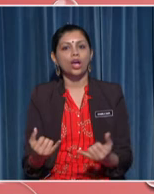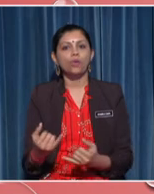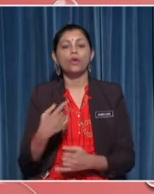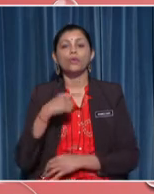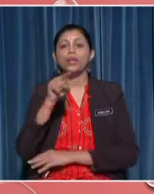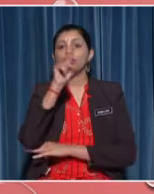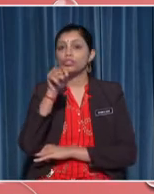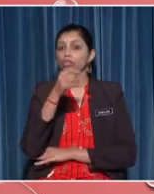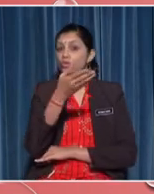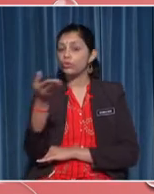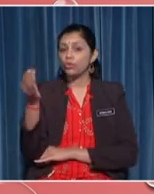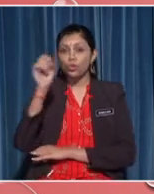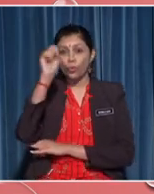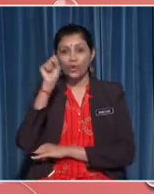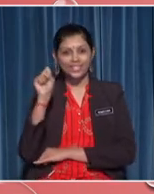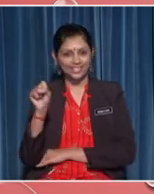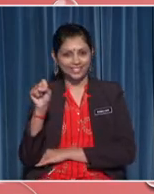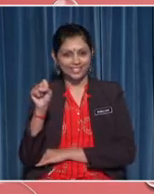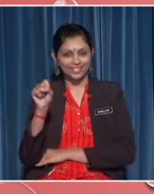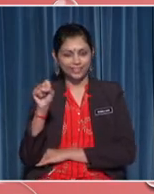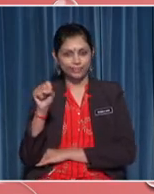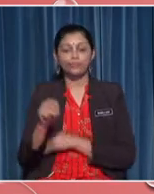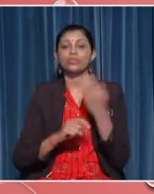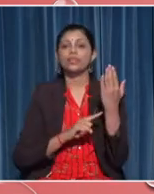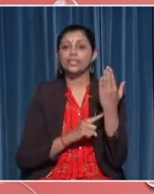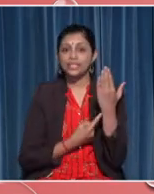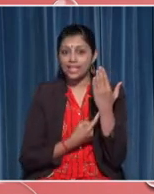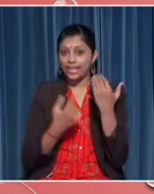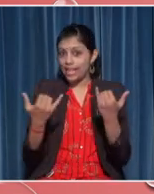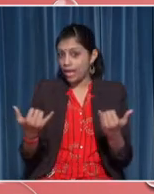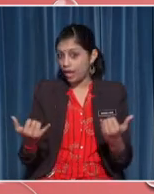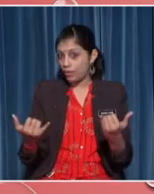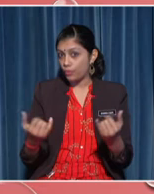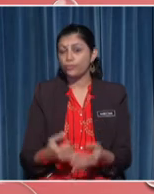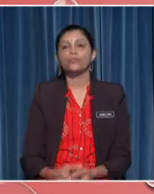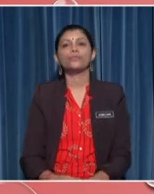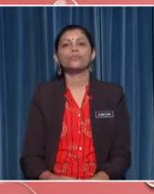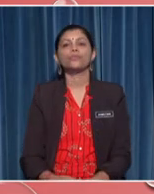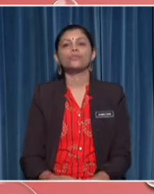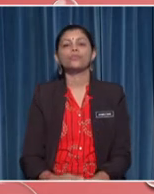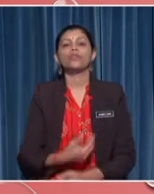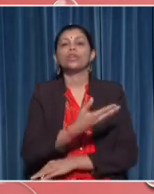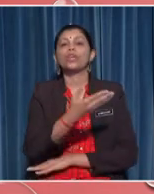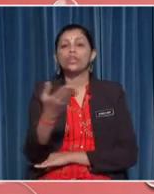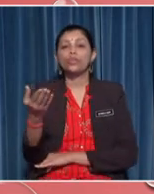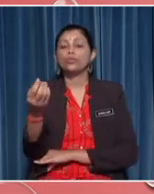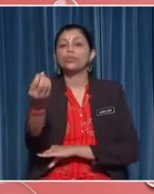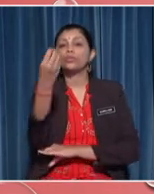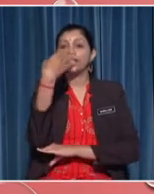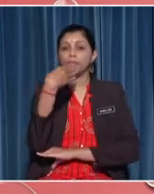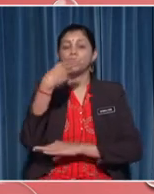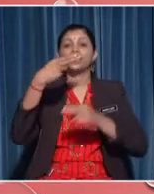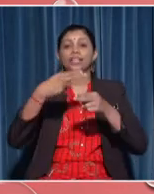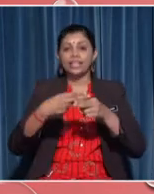exercise? Let's start with this question. Can you tell me the name of